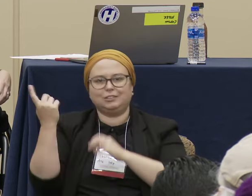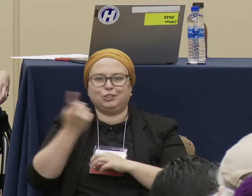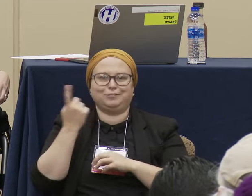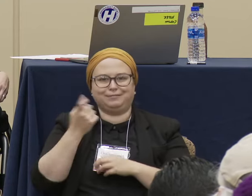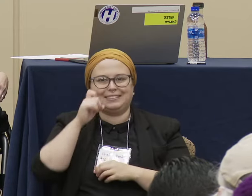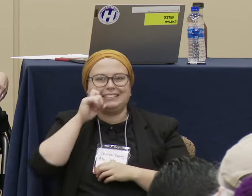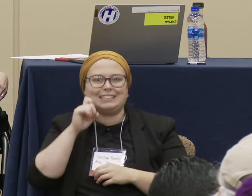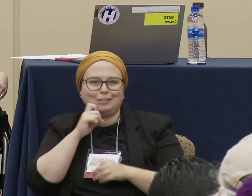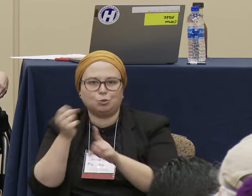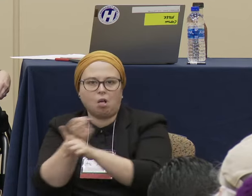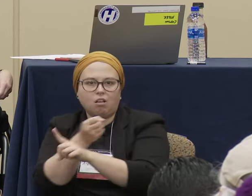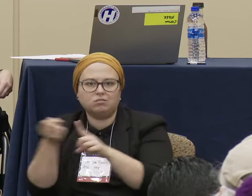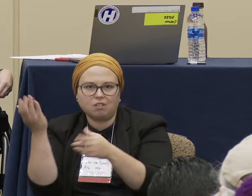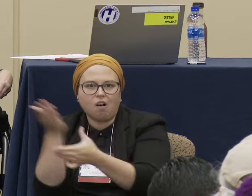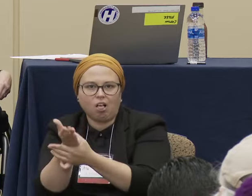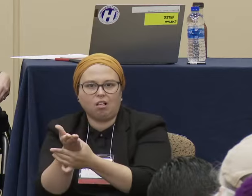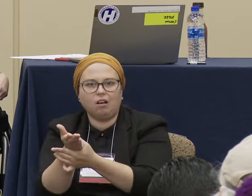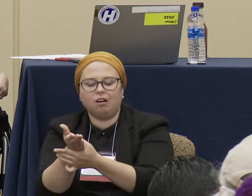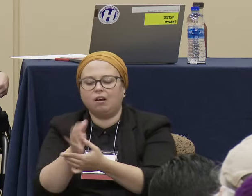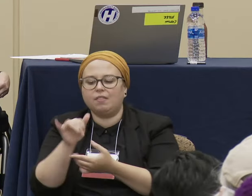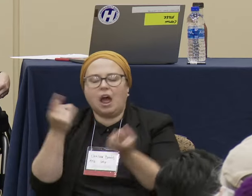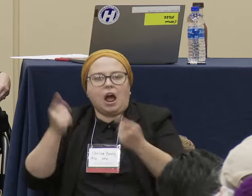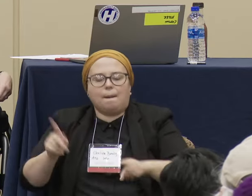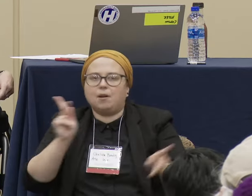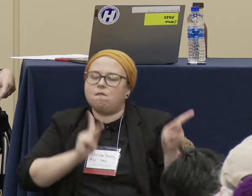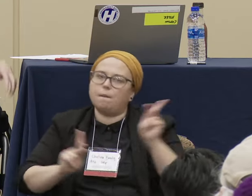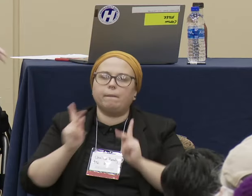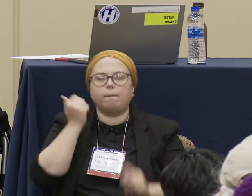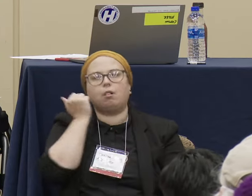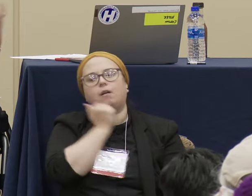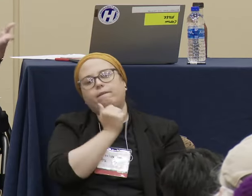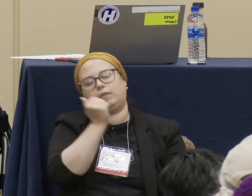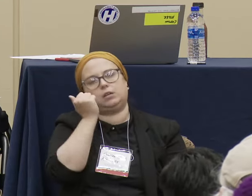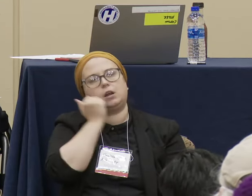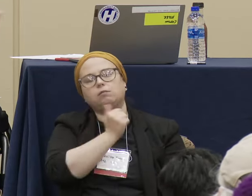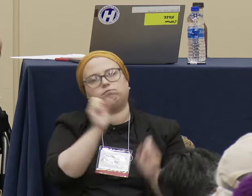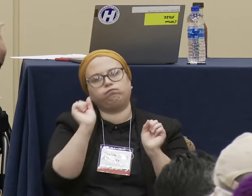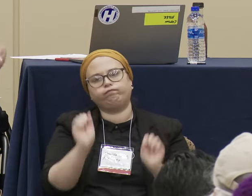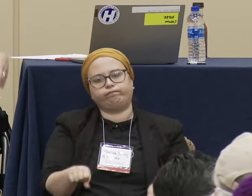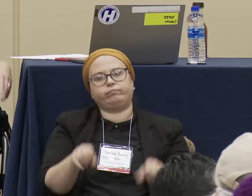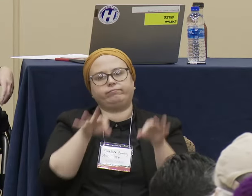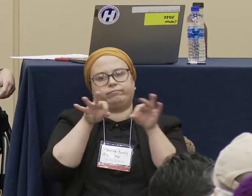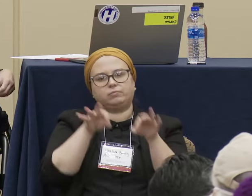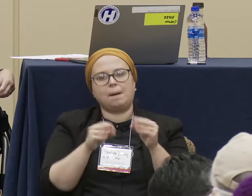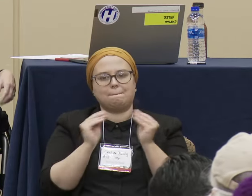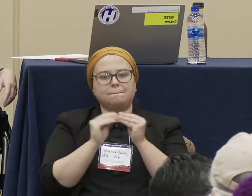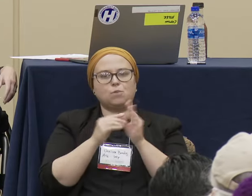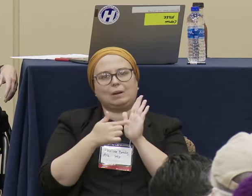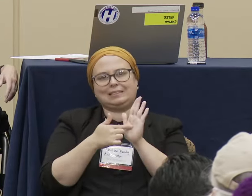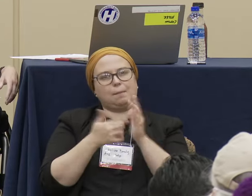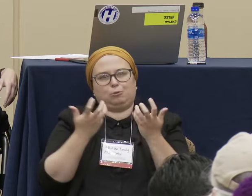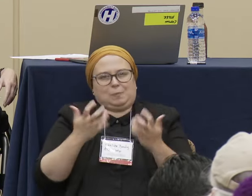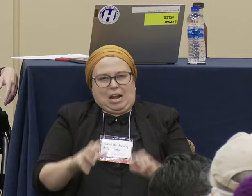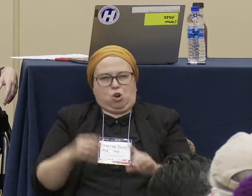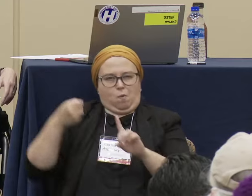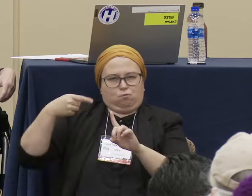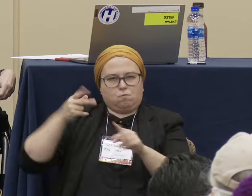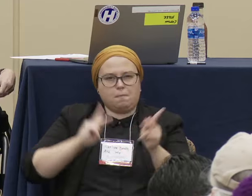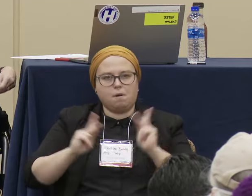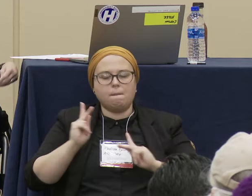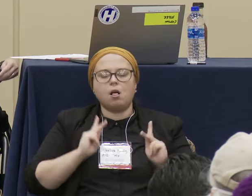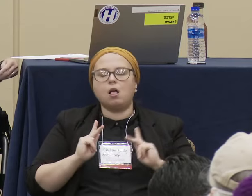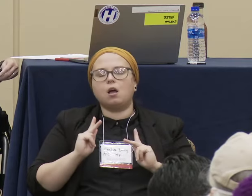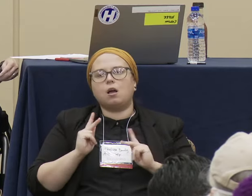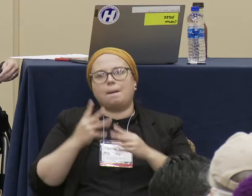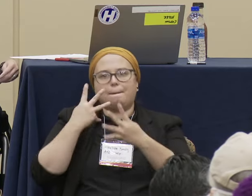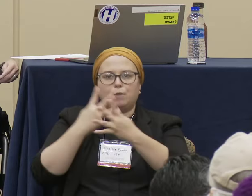sexual assault that happened to people day in and day out. I could give more examples, but I don't want to trigger people. But prisons,